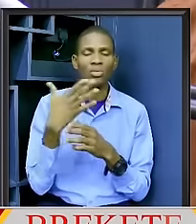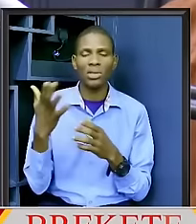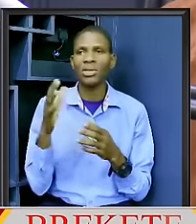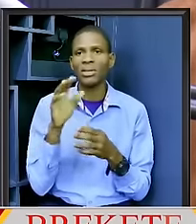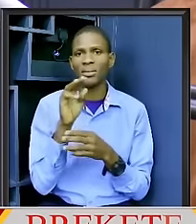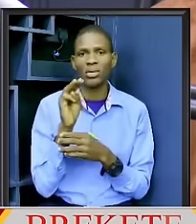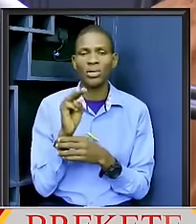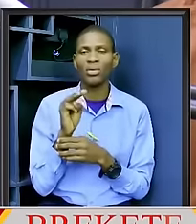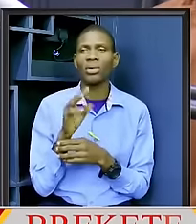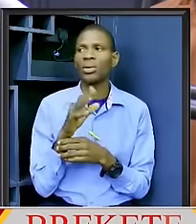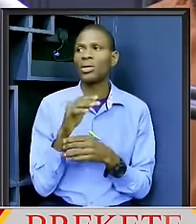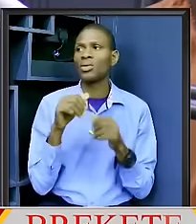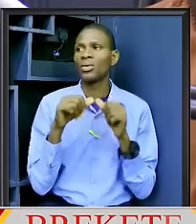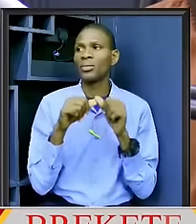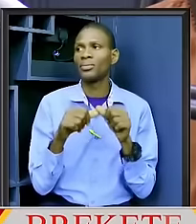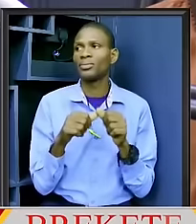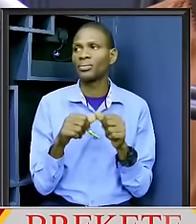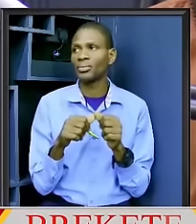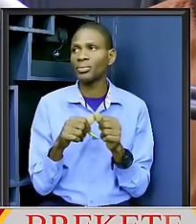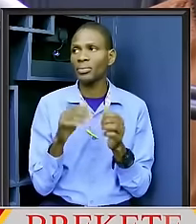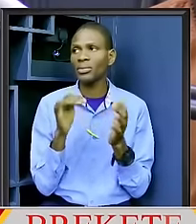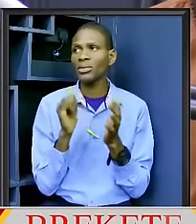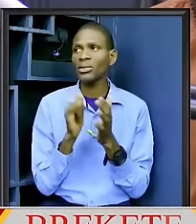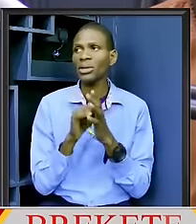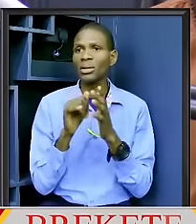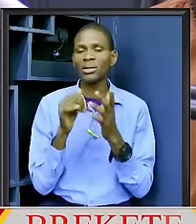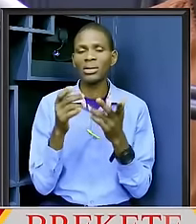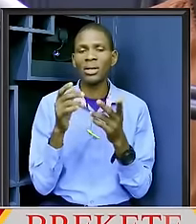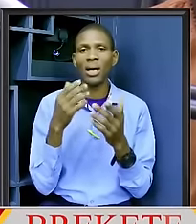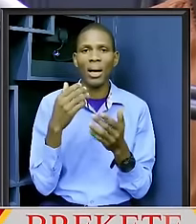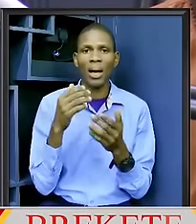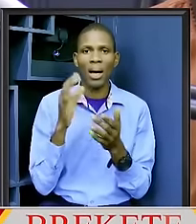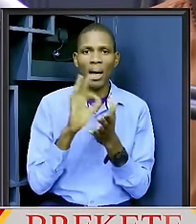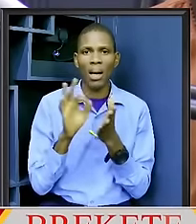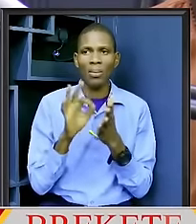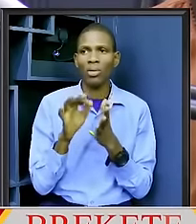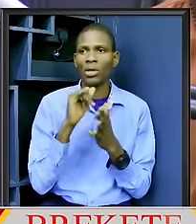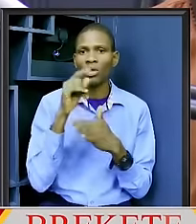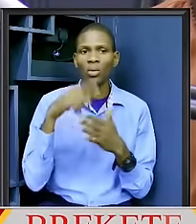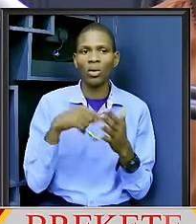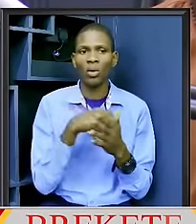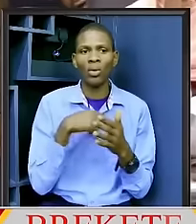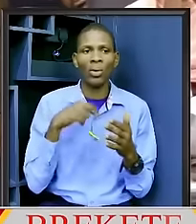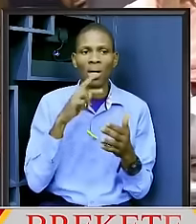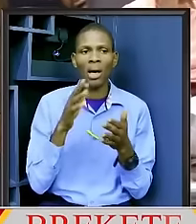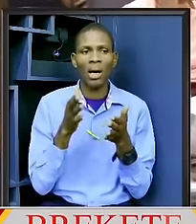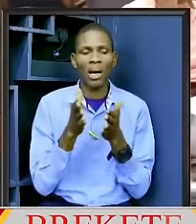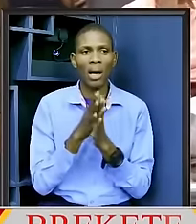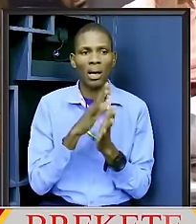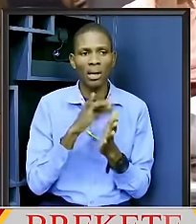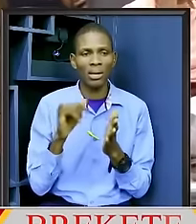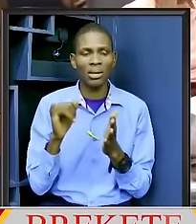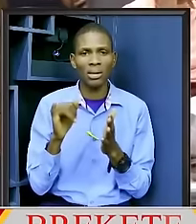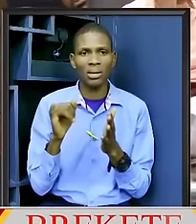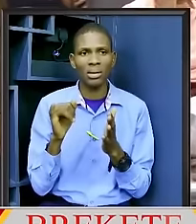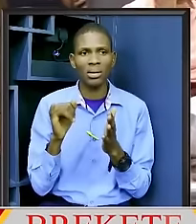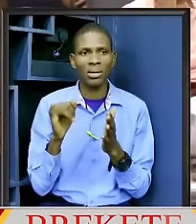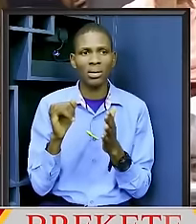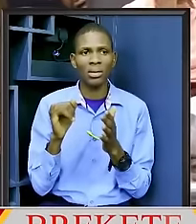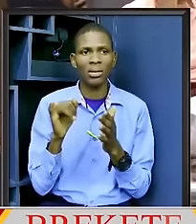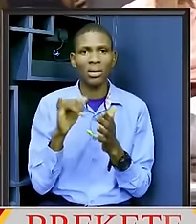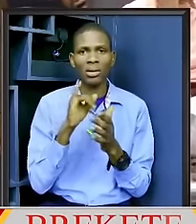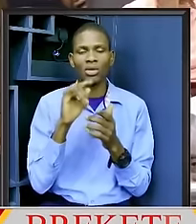Five point something million. Uh-huh. Yes, sir. Continue, sir. So, that particular amount is what we are asking that she should make available to